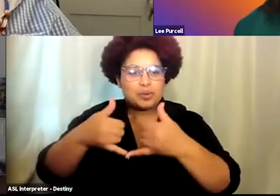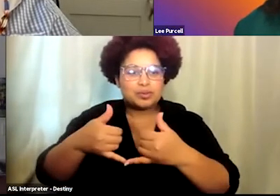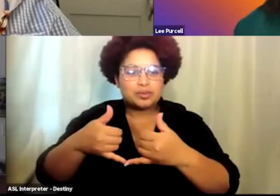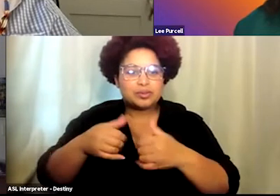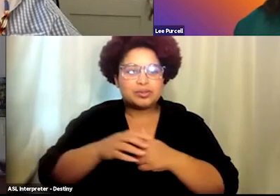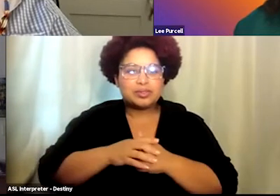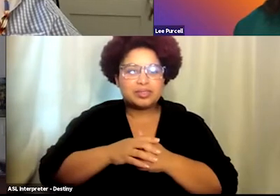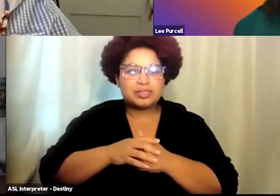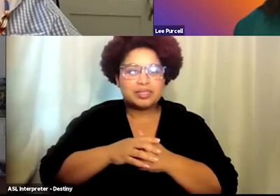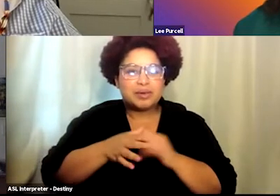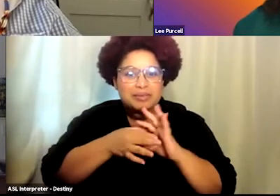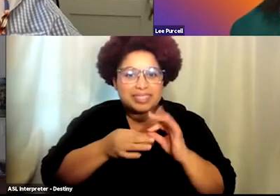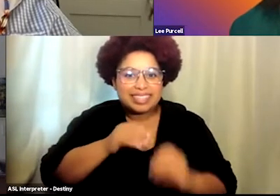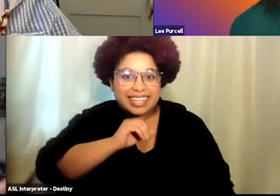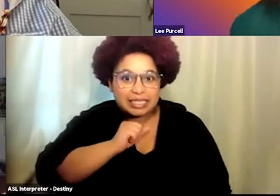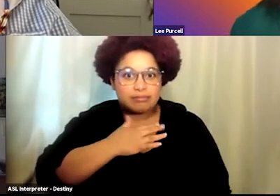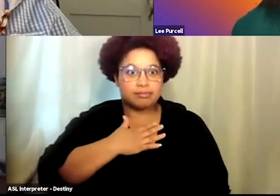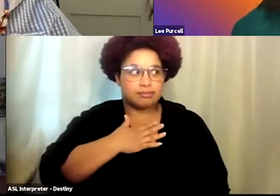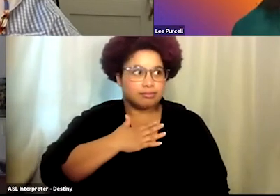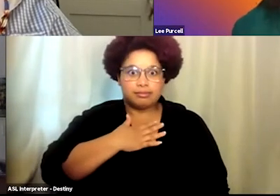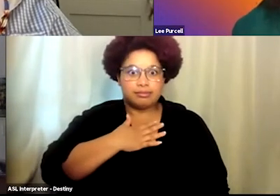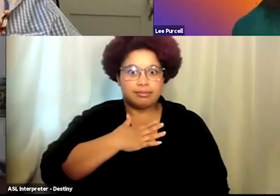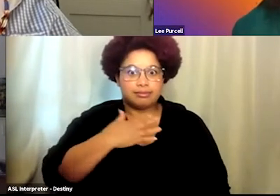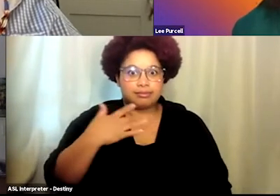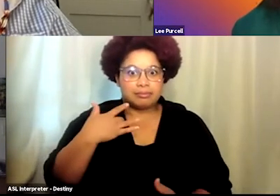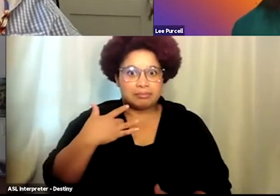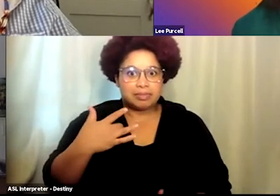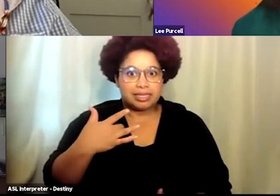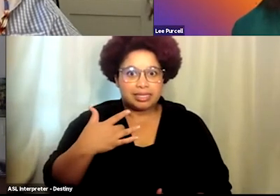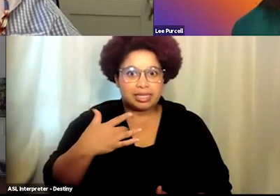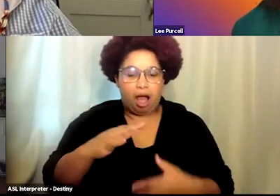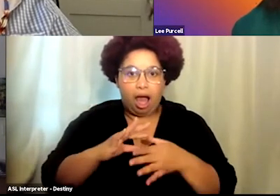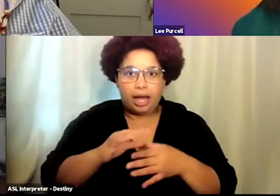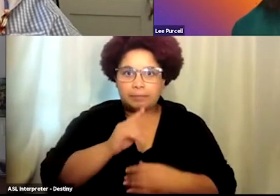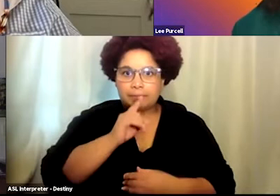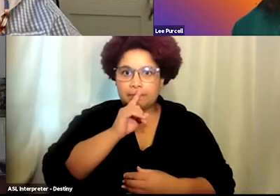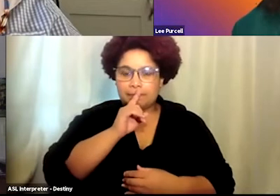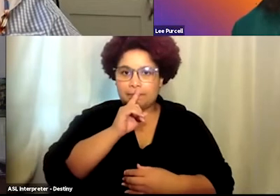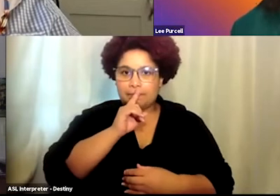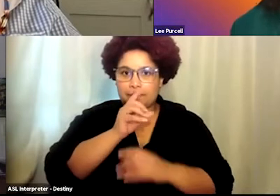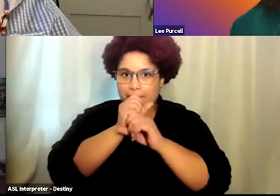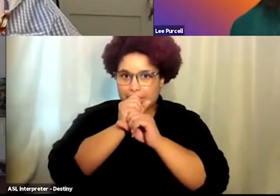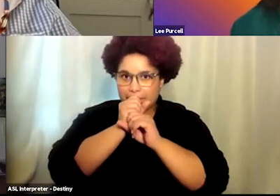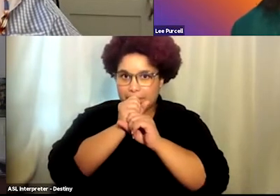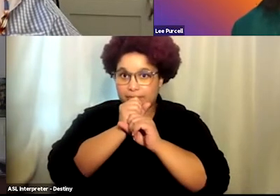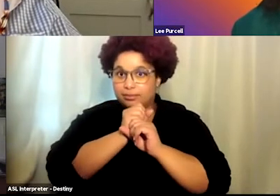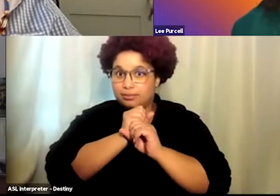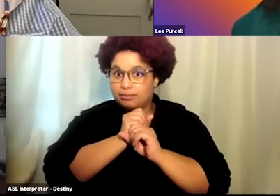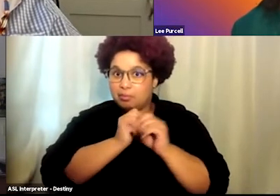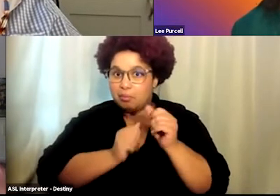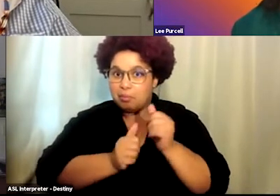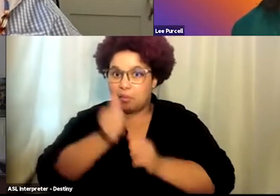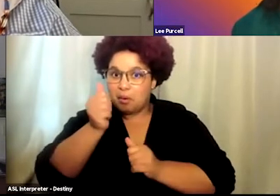I mentioned age. Age usually is unmentionable. It's many performers